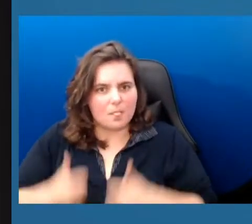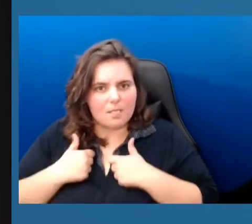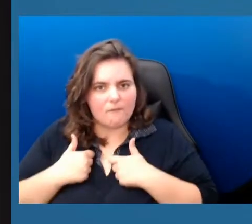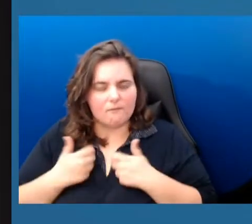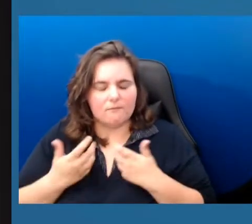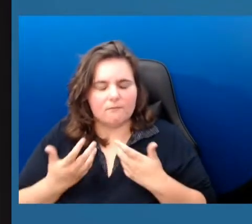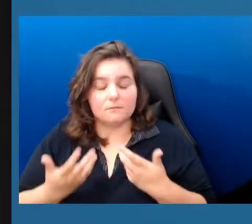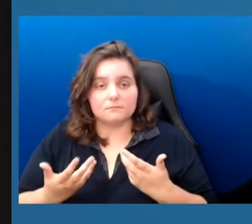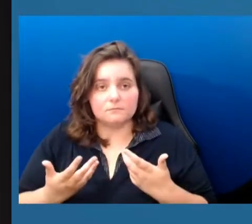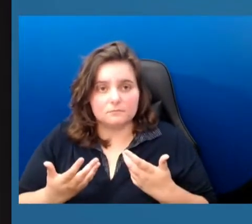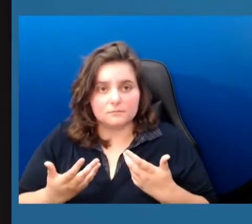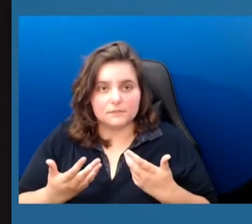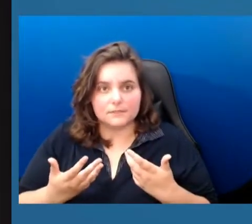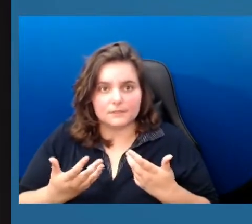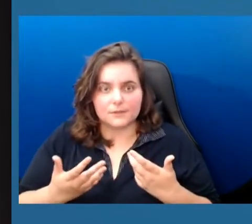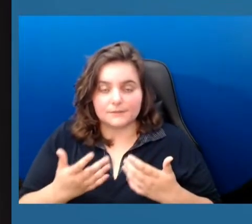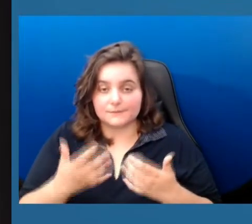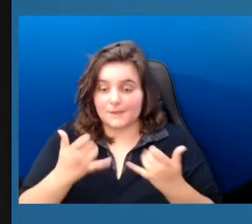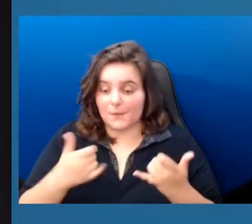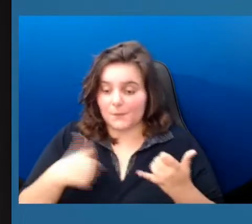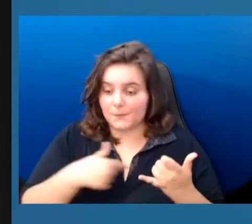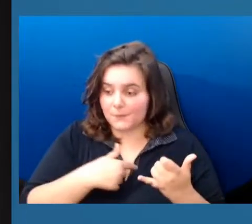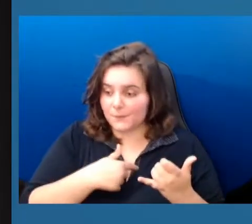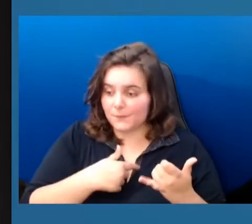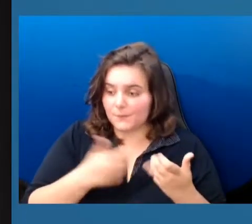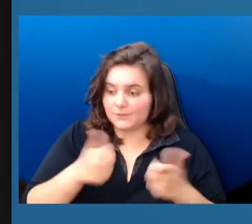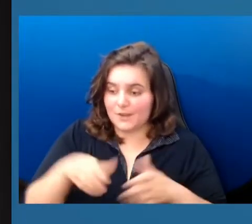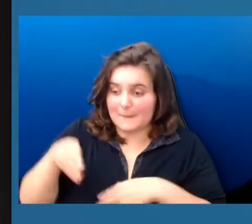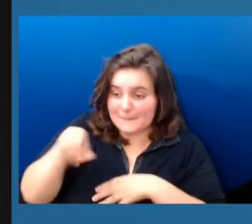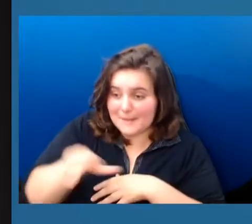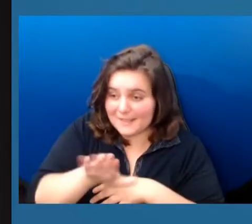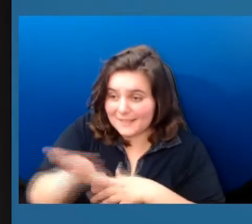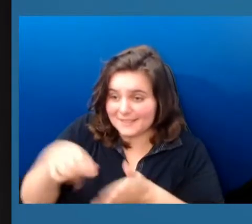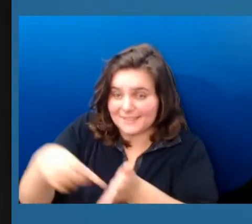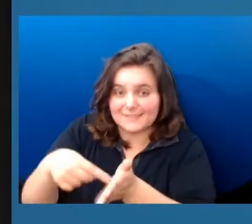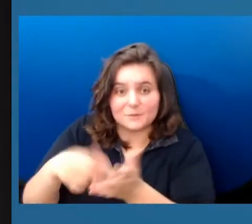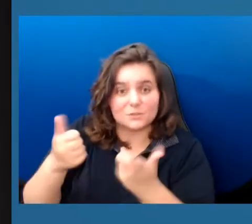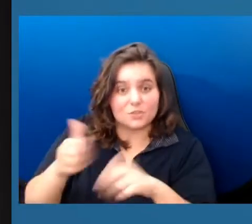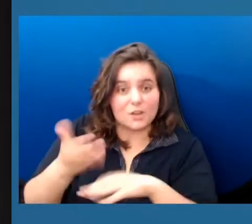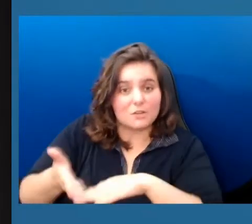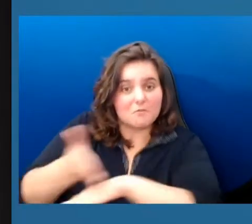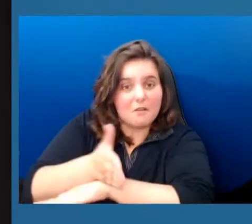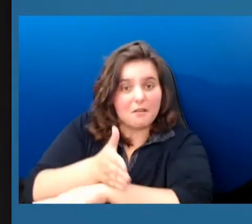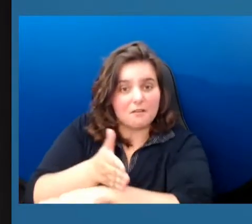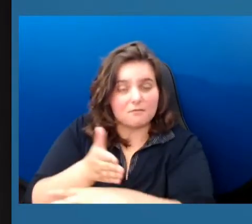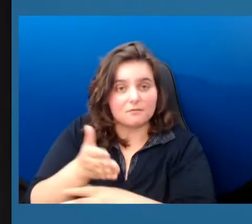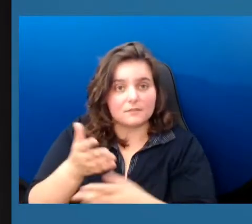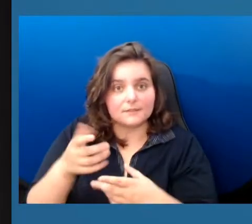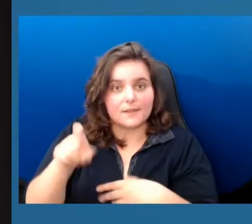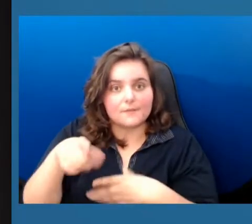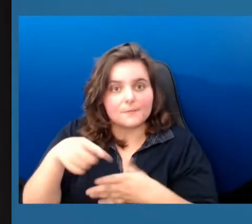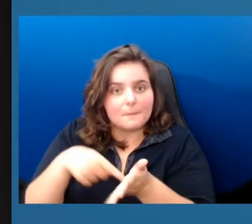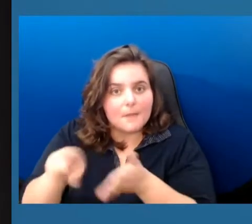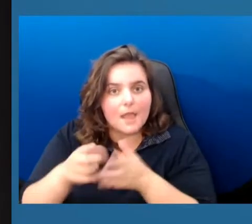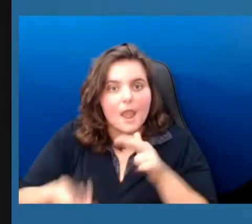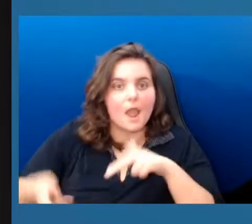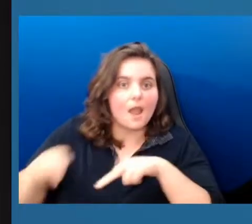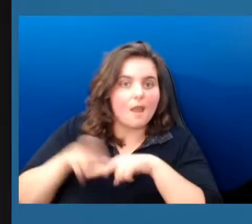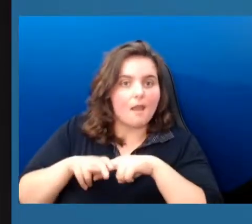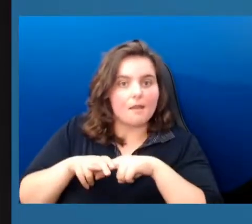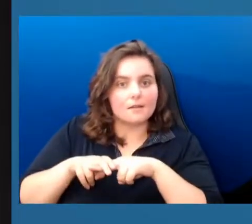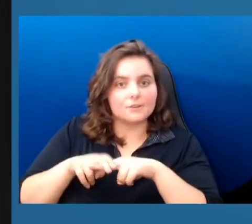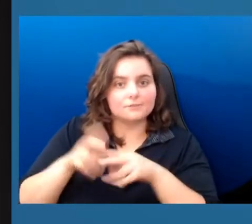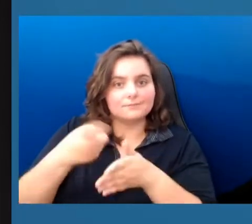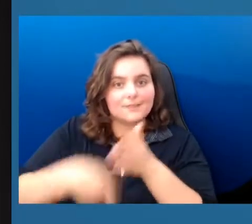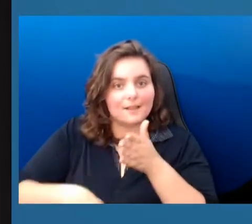they incurred while also trying to recover, they were having to pay higher unemployment insurance taxes. It